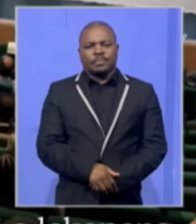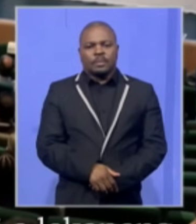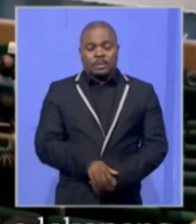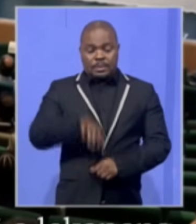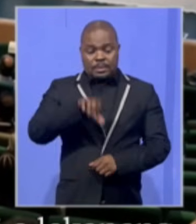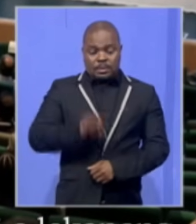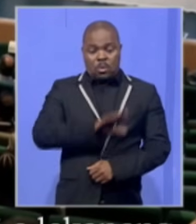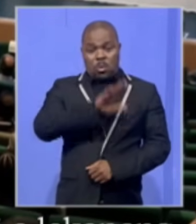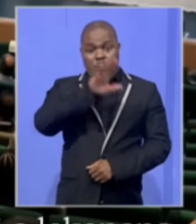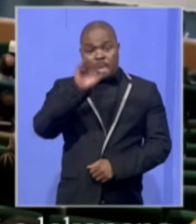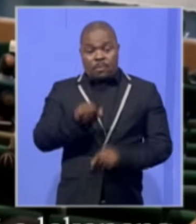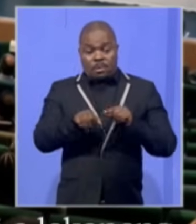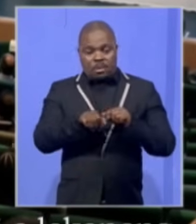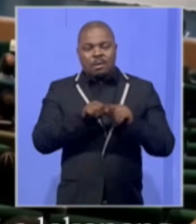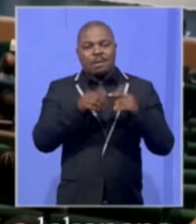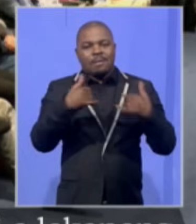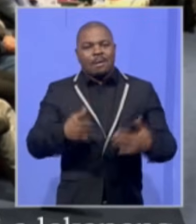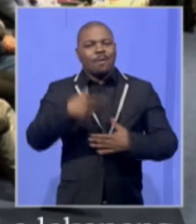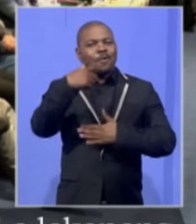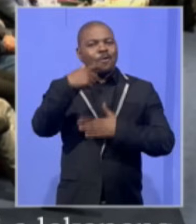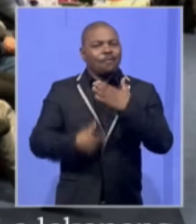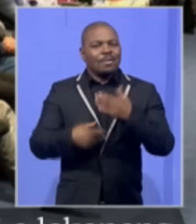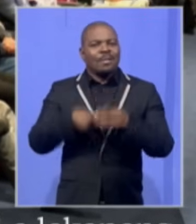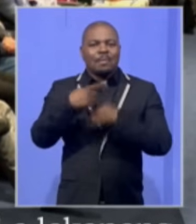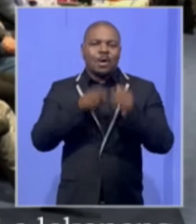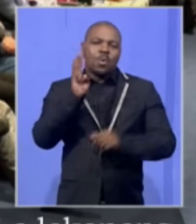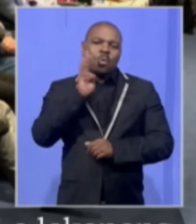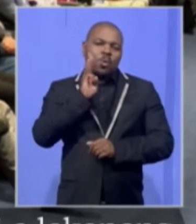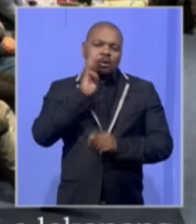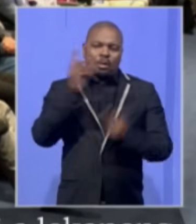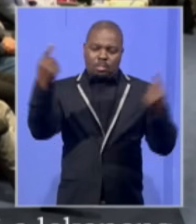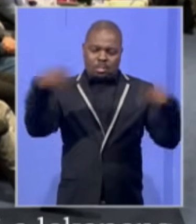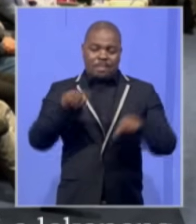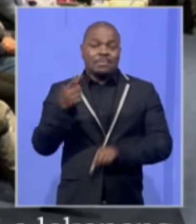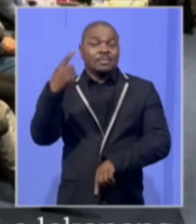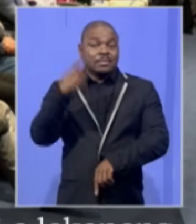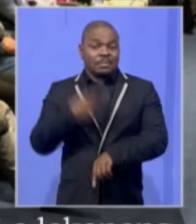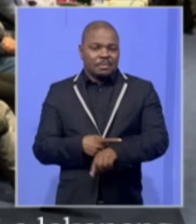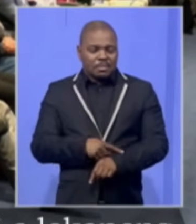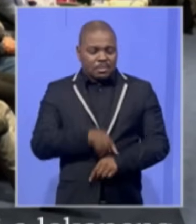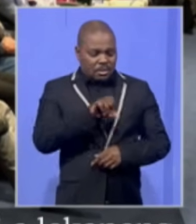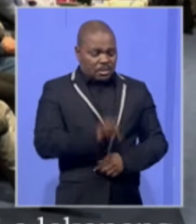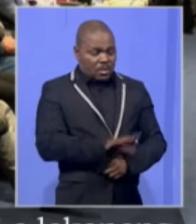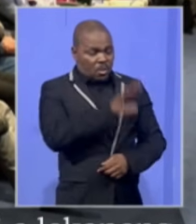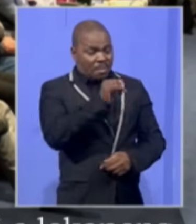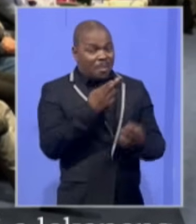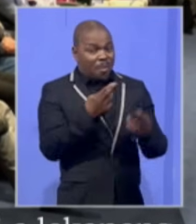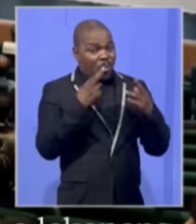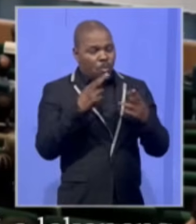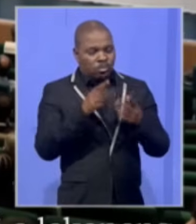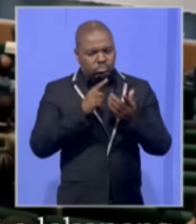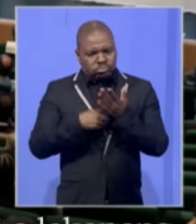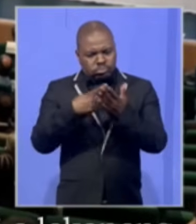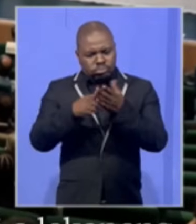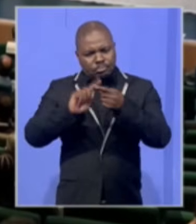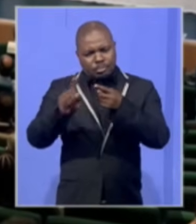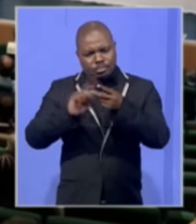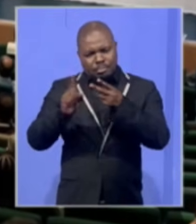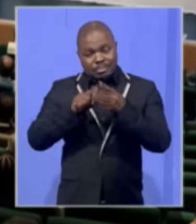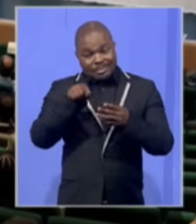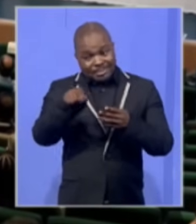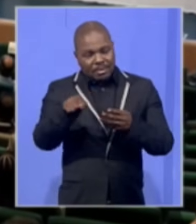Afrika Borwa ke moamogedi wa conference ya metsi le kgetho la ntlha. Naga ina le tsholofelo ya gore tse dingwe tsa dintlha tse di tla